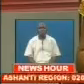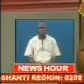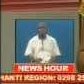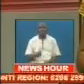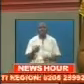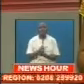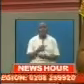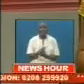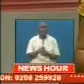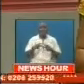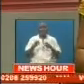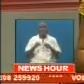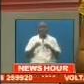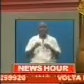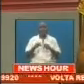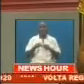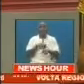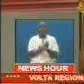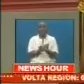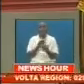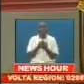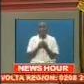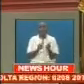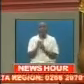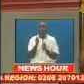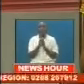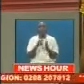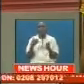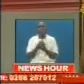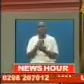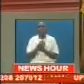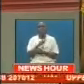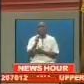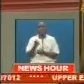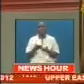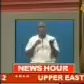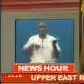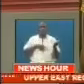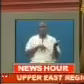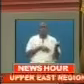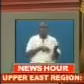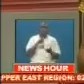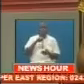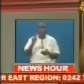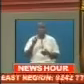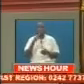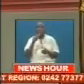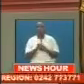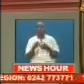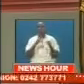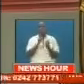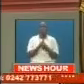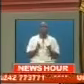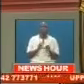The Ghana Atomic Energy Commission is calling for the passage into law of the nuclear bill put before Parliament. The bill, according to the Commission,